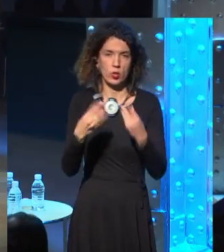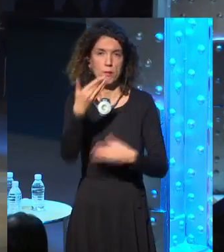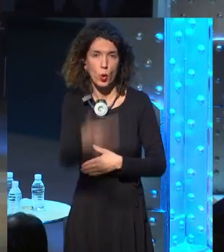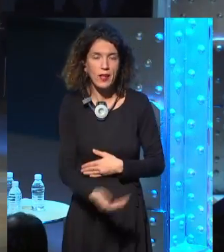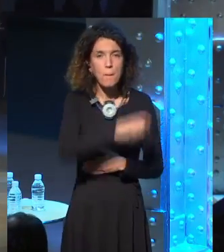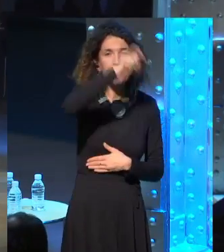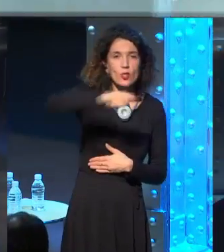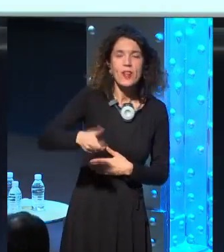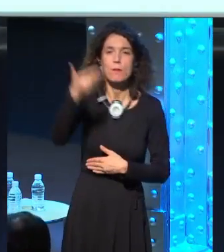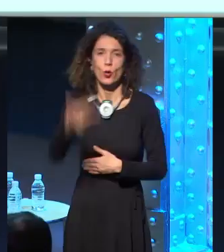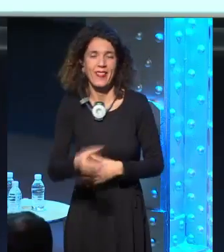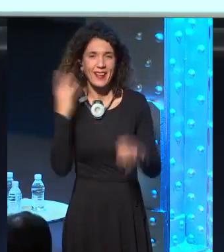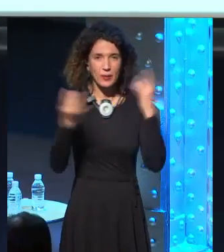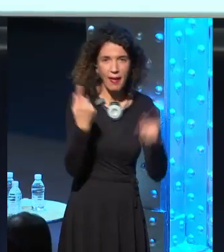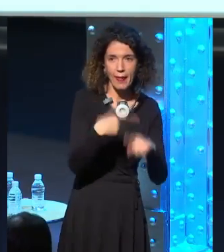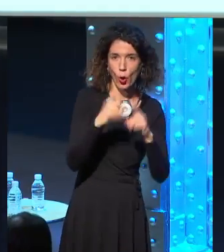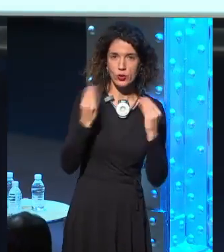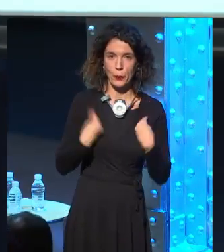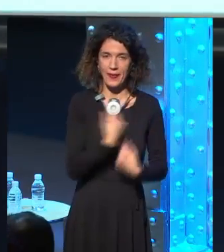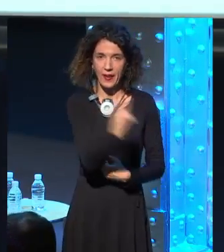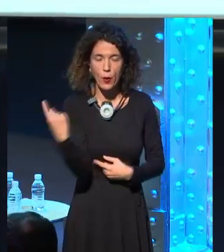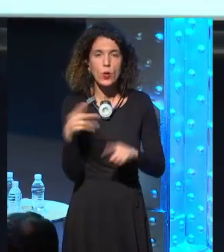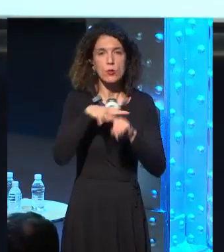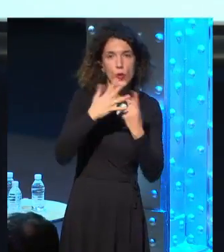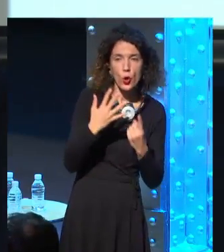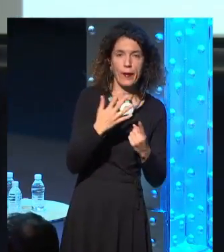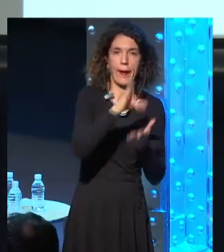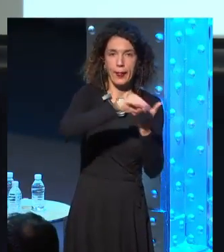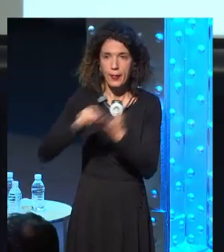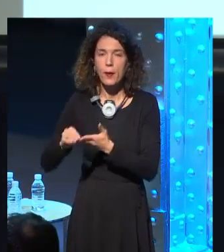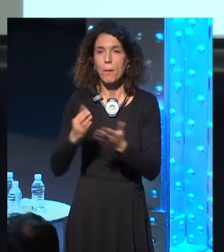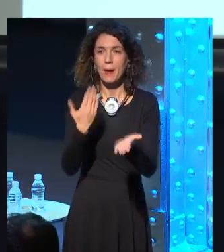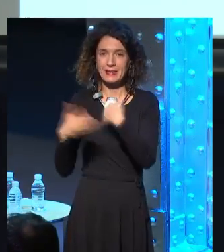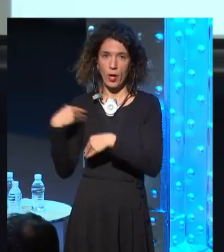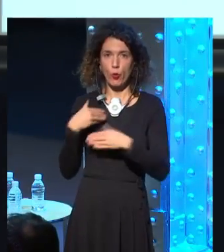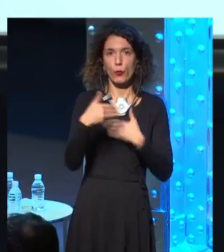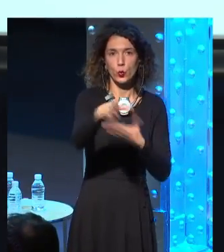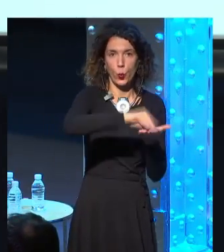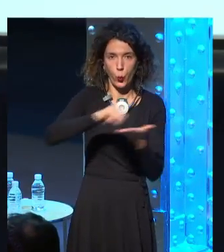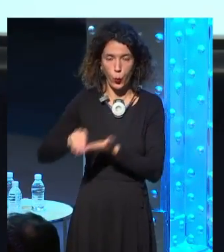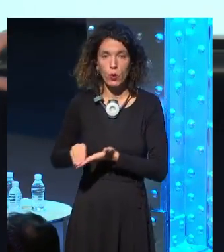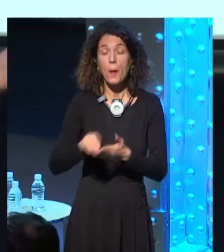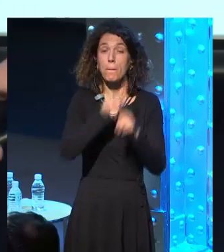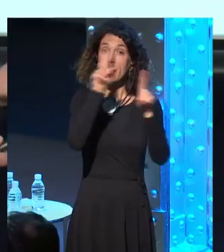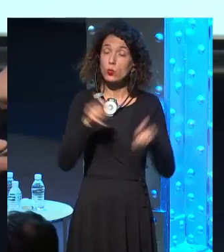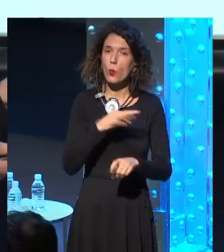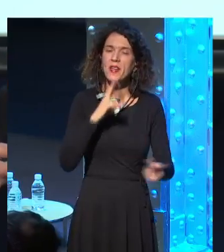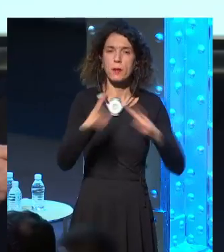and activities and situations, your past, your future. You can answer this question very fast, and most people